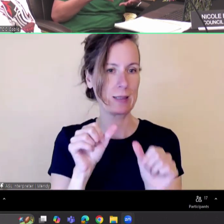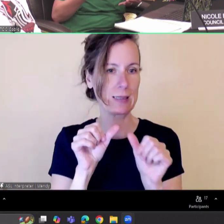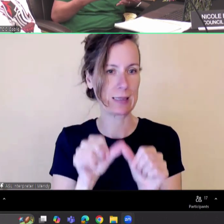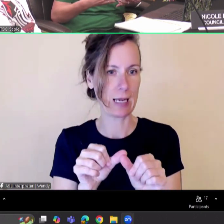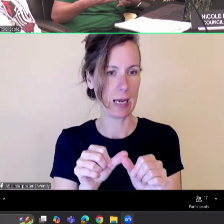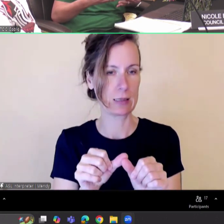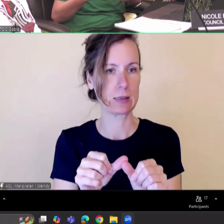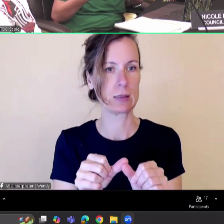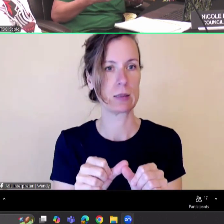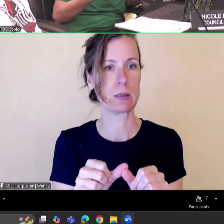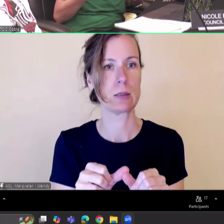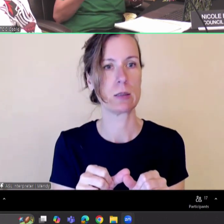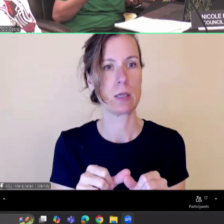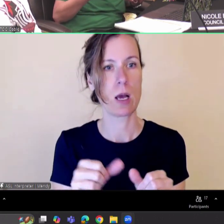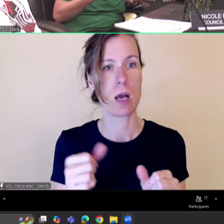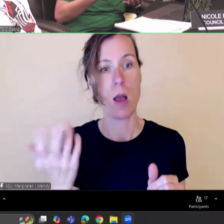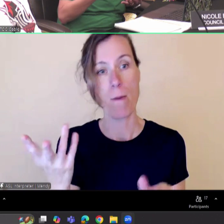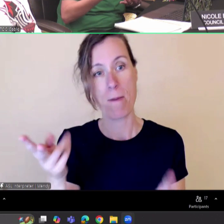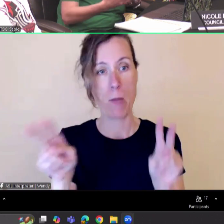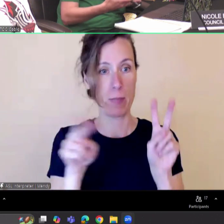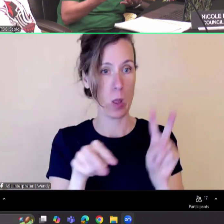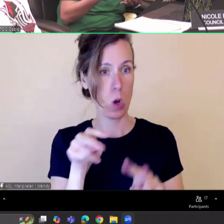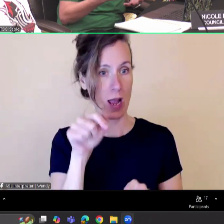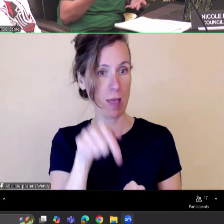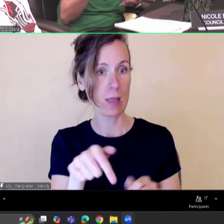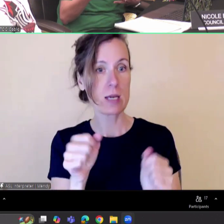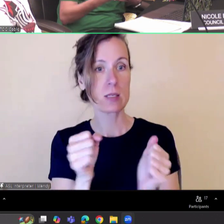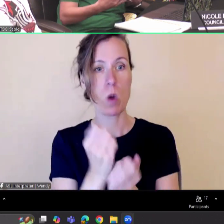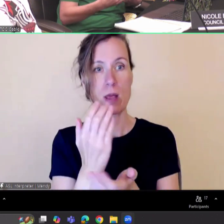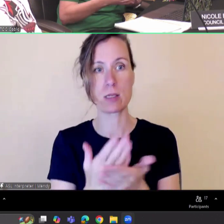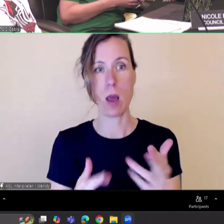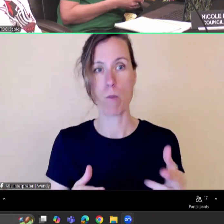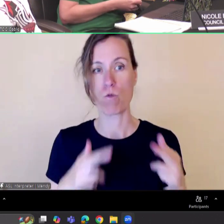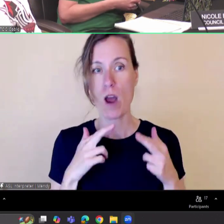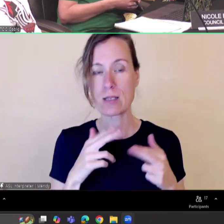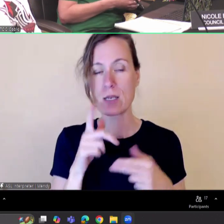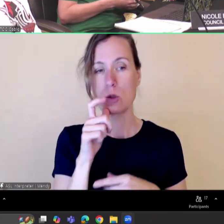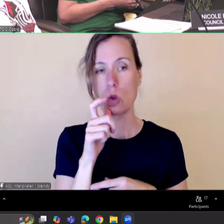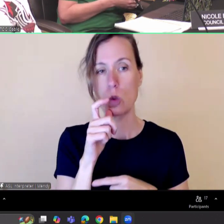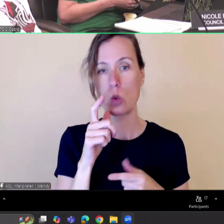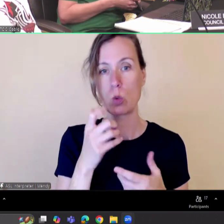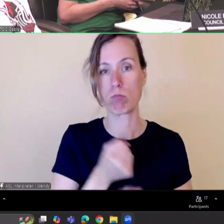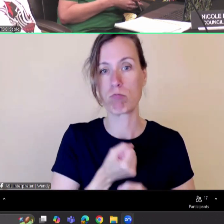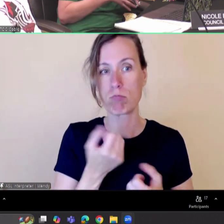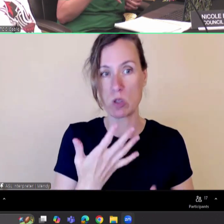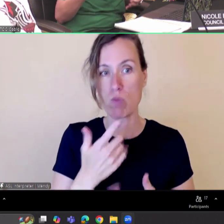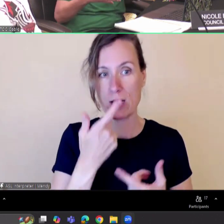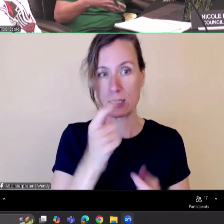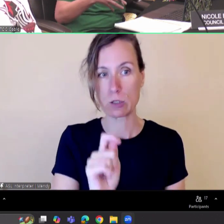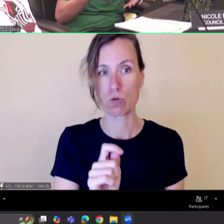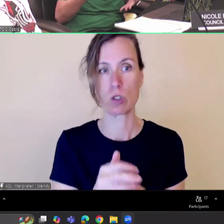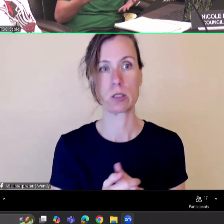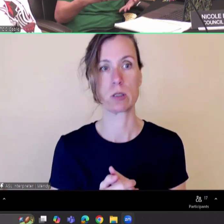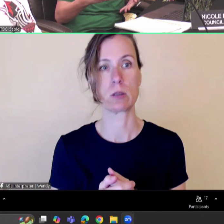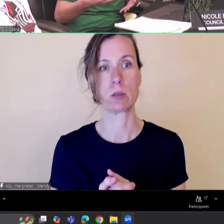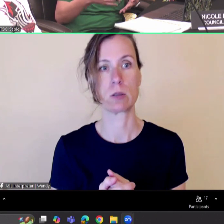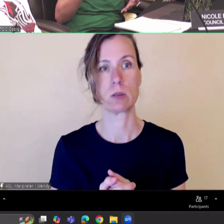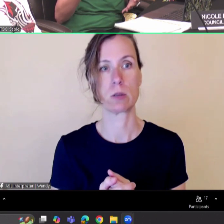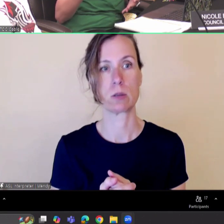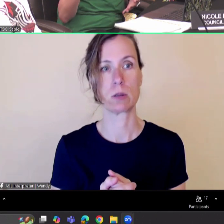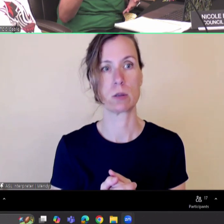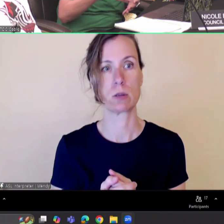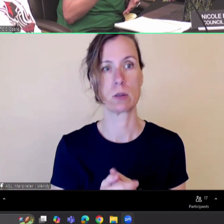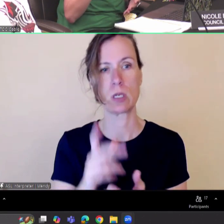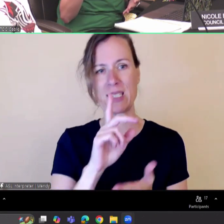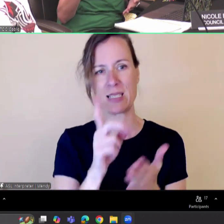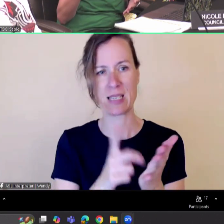Taking a look at this, maybe with the help of some residents who have expressed interest, and creating a proposal so that we